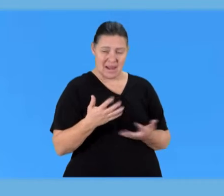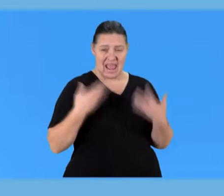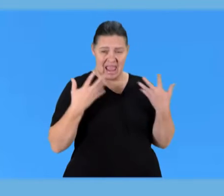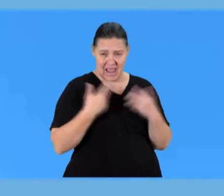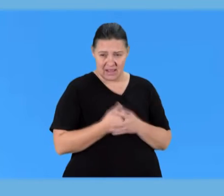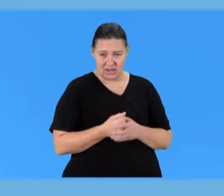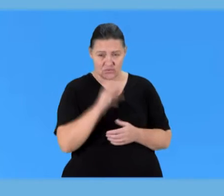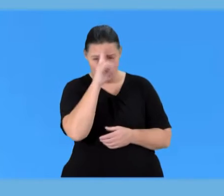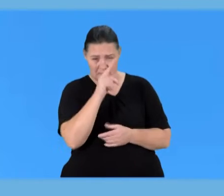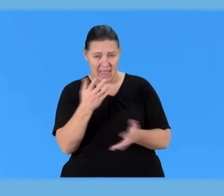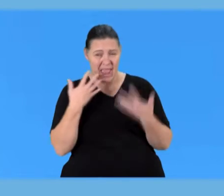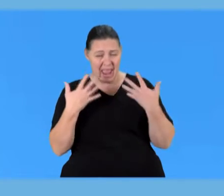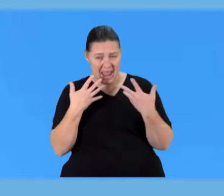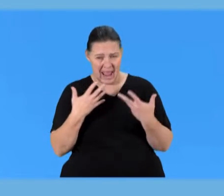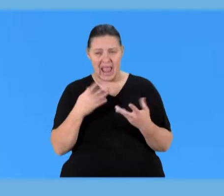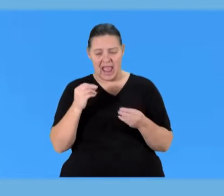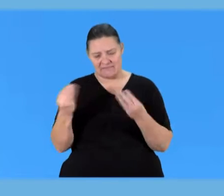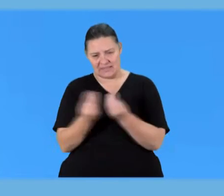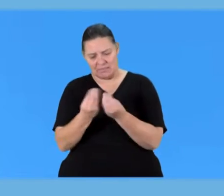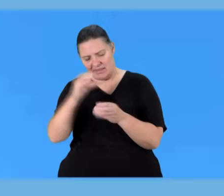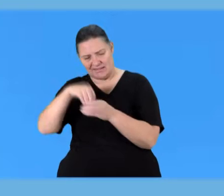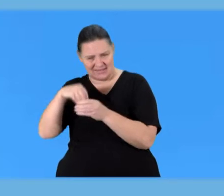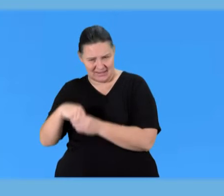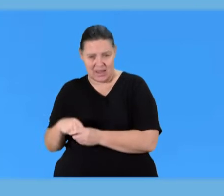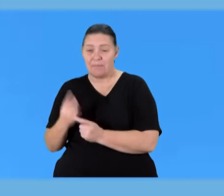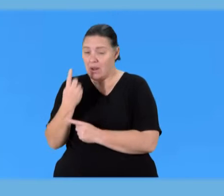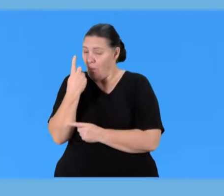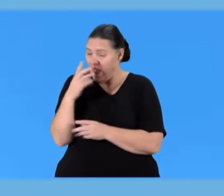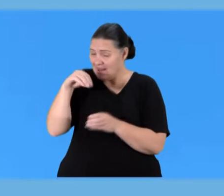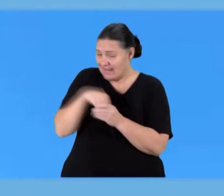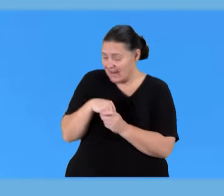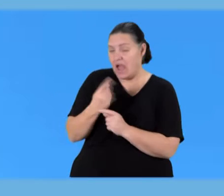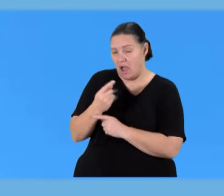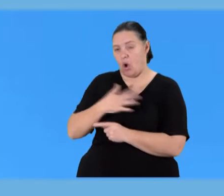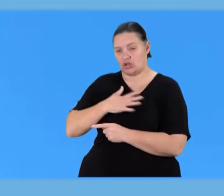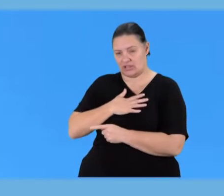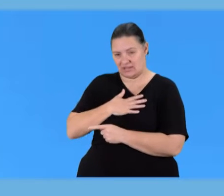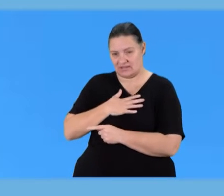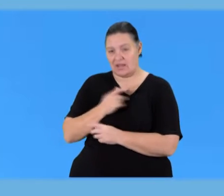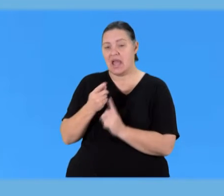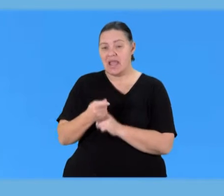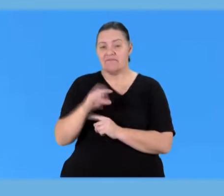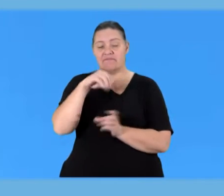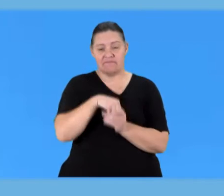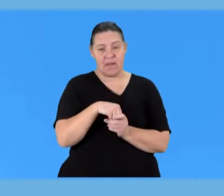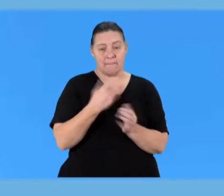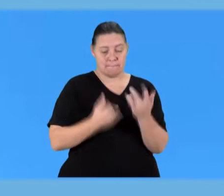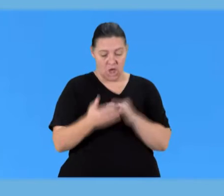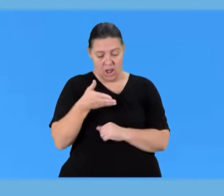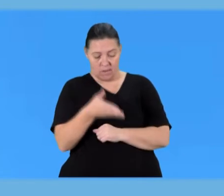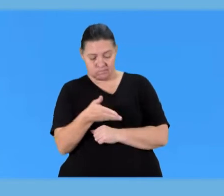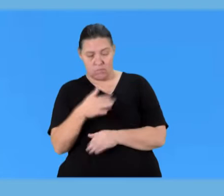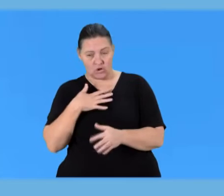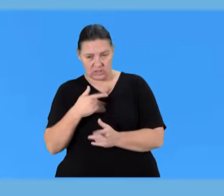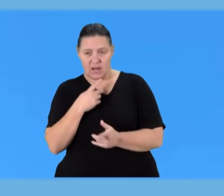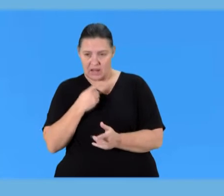burns vigorously in air. Remember that air, it is a mixture of certain substances, and one of them being oxygen. So now when it burns